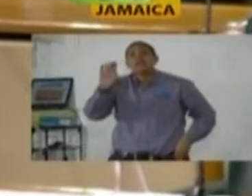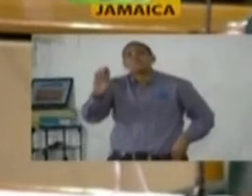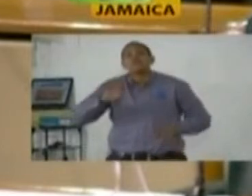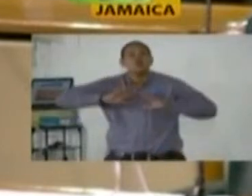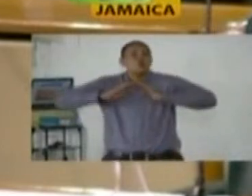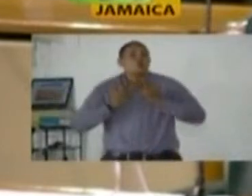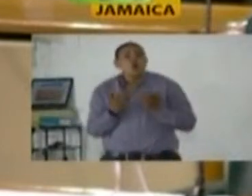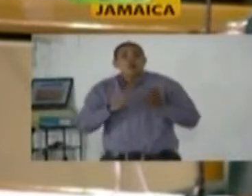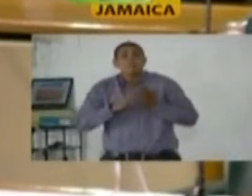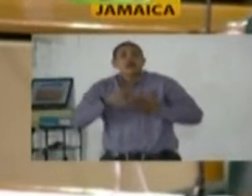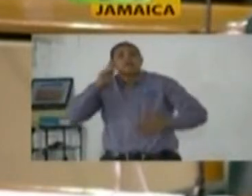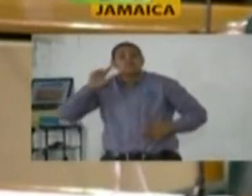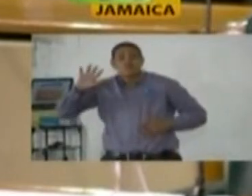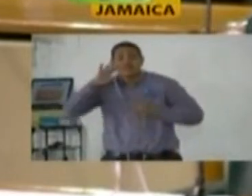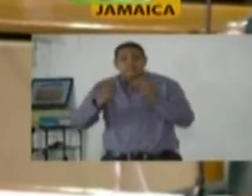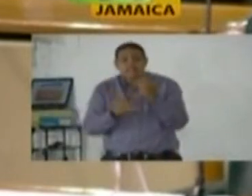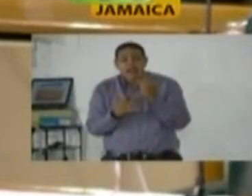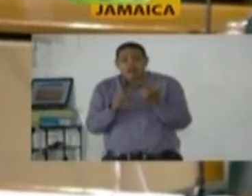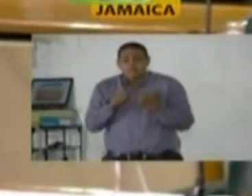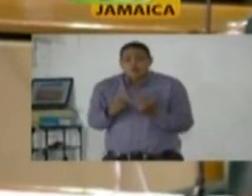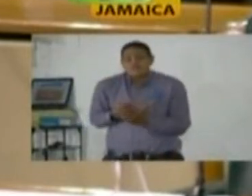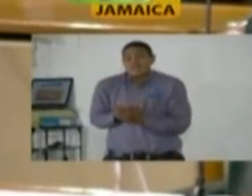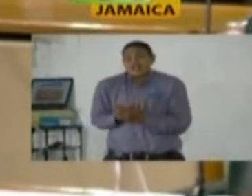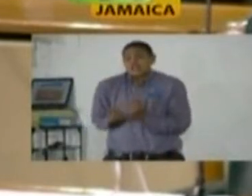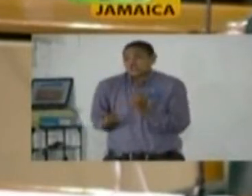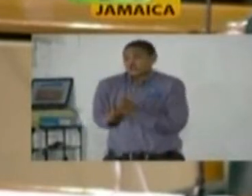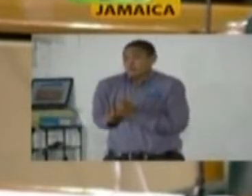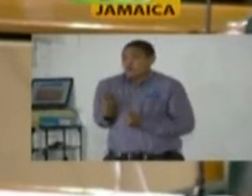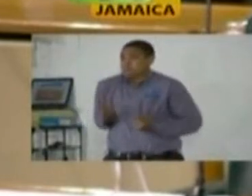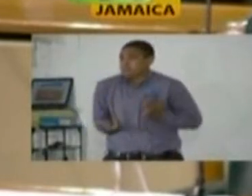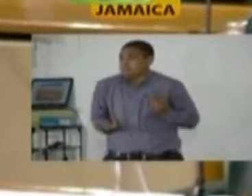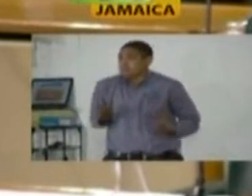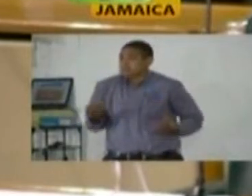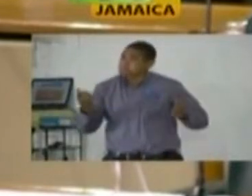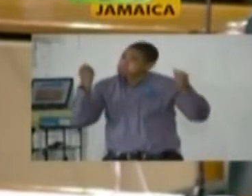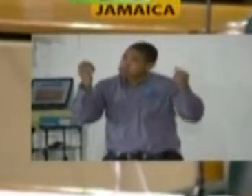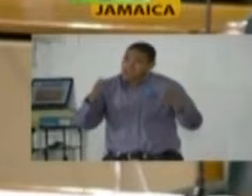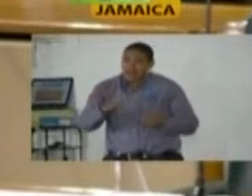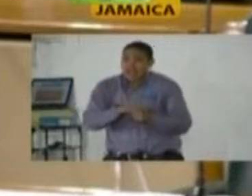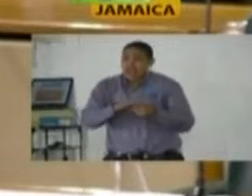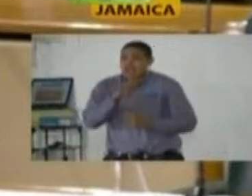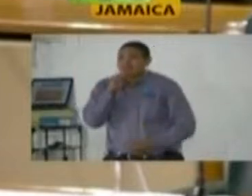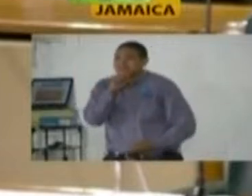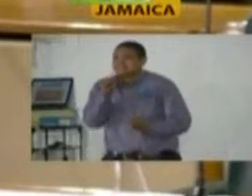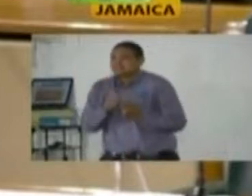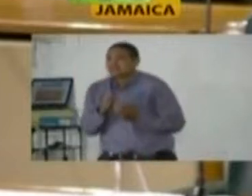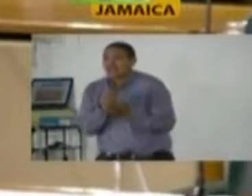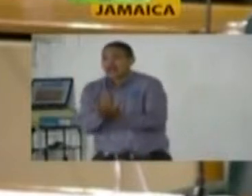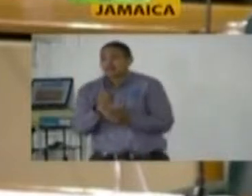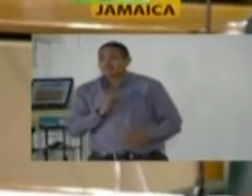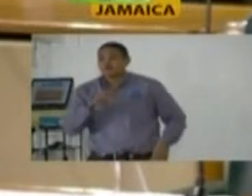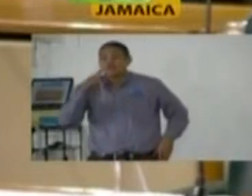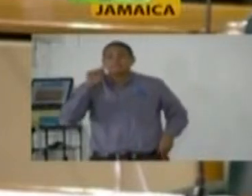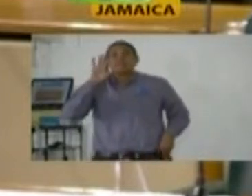Bank for their technical and financial support in many areas, specifically in helping us with platforms and